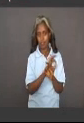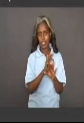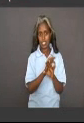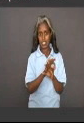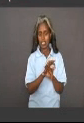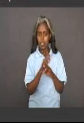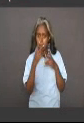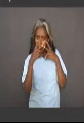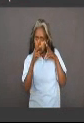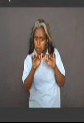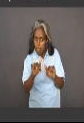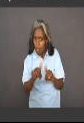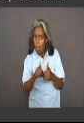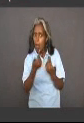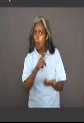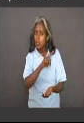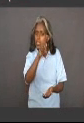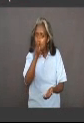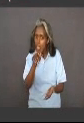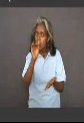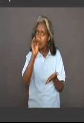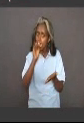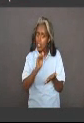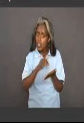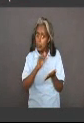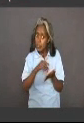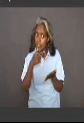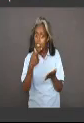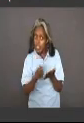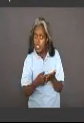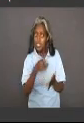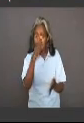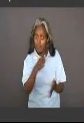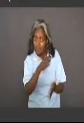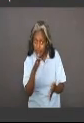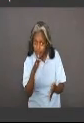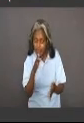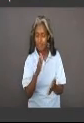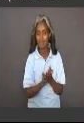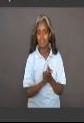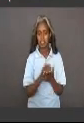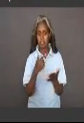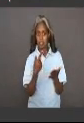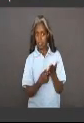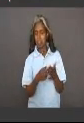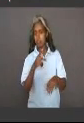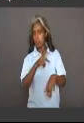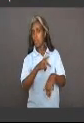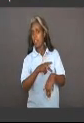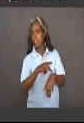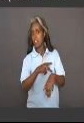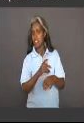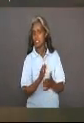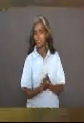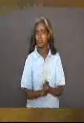Do you see how the curve repeats in this figure? That is the period.